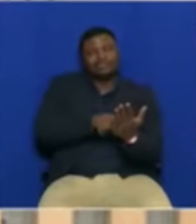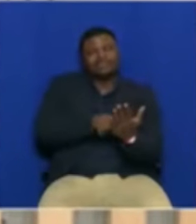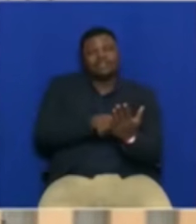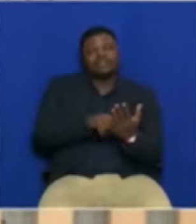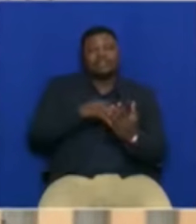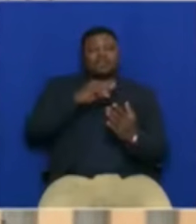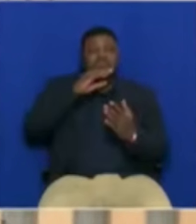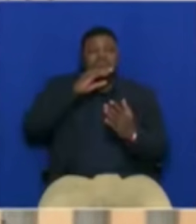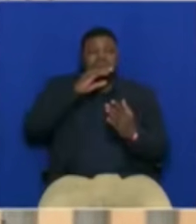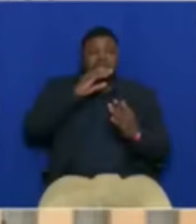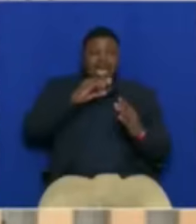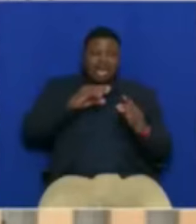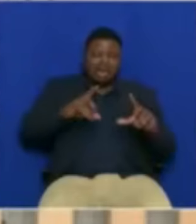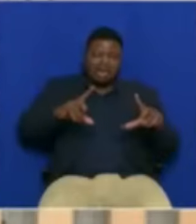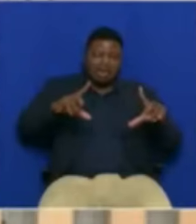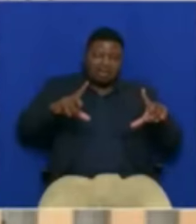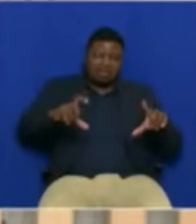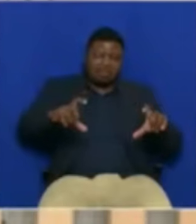of